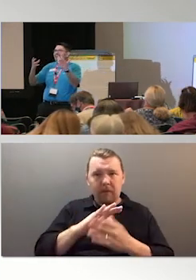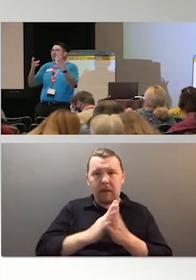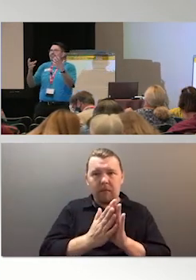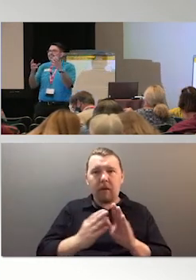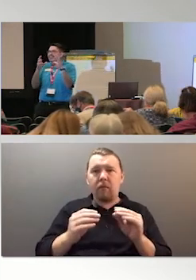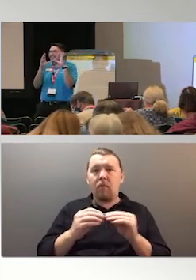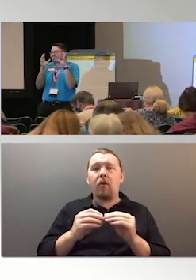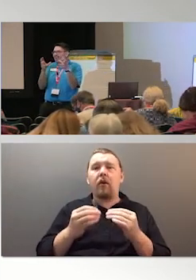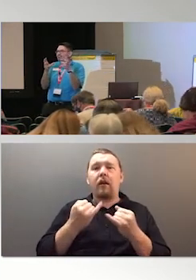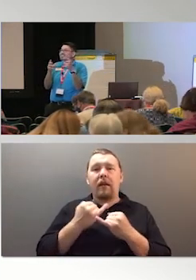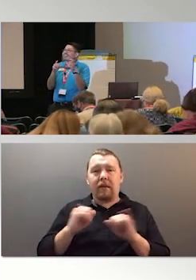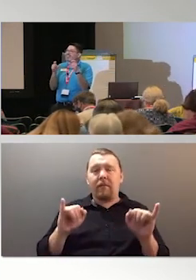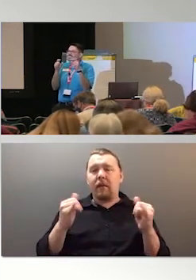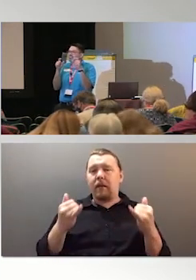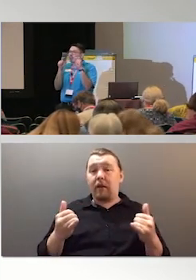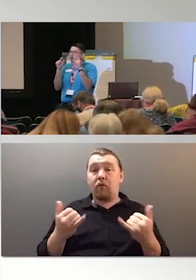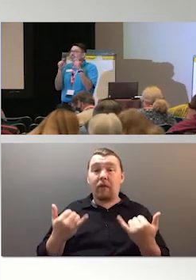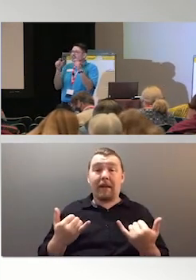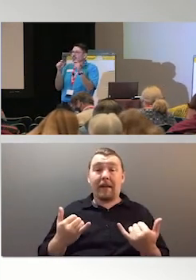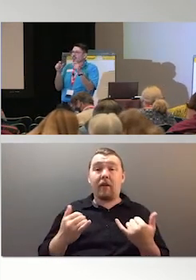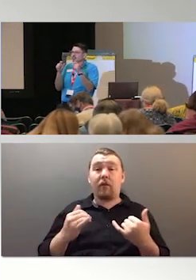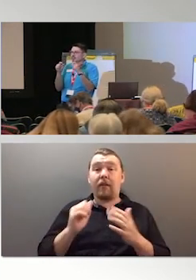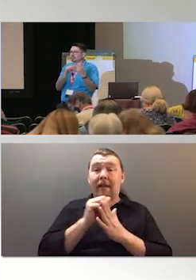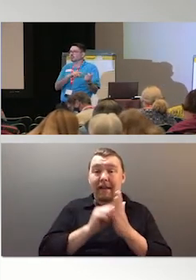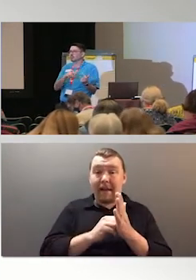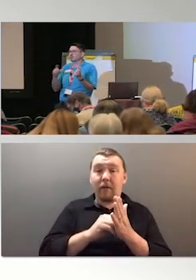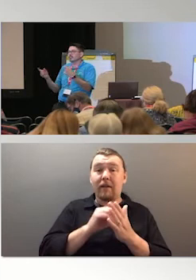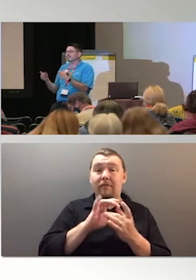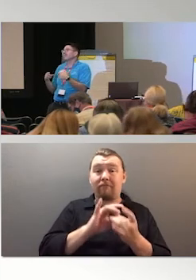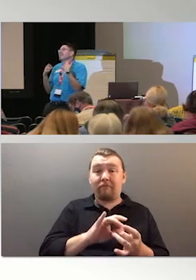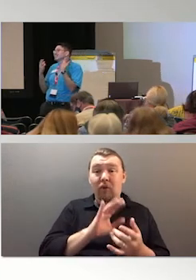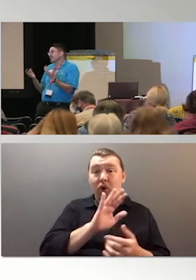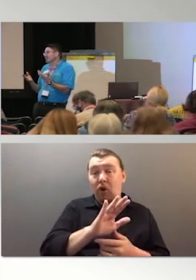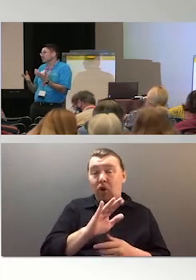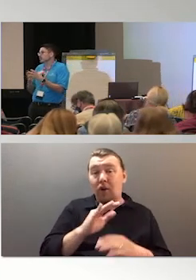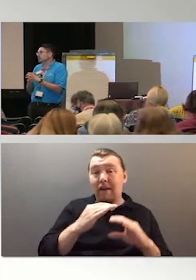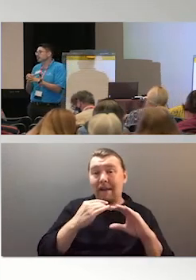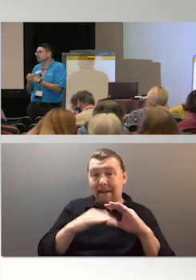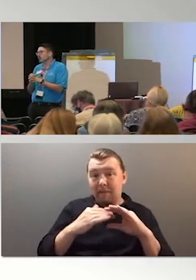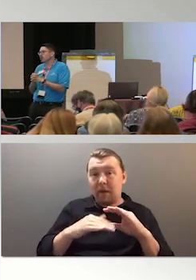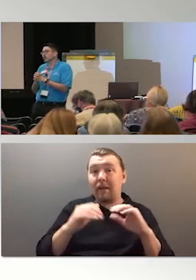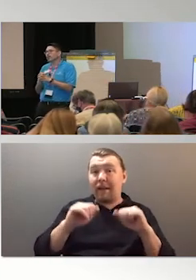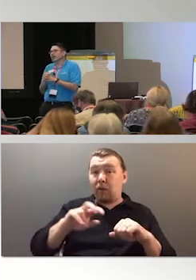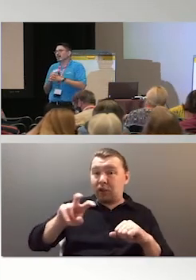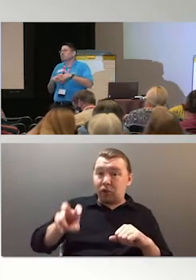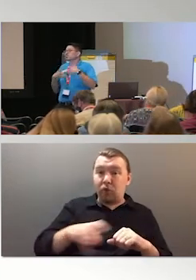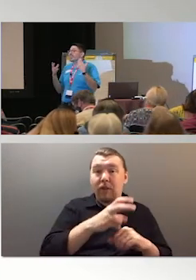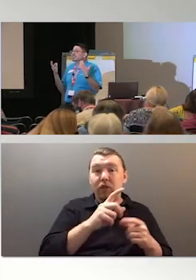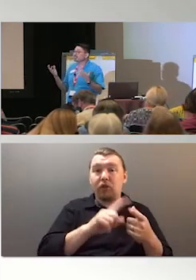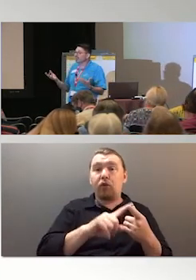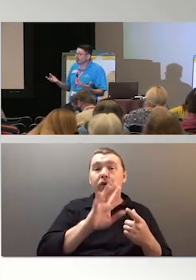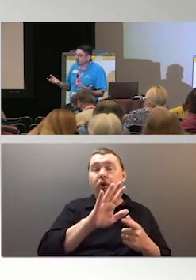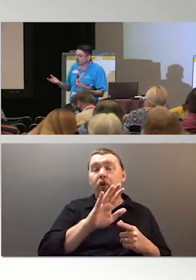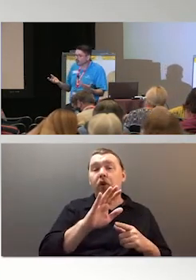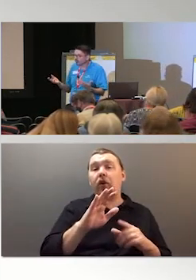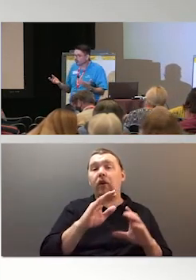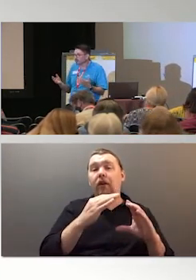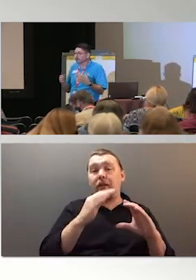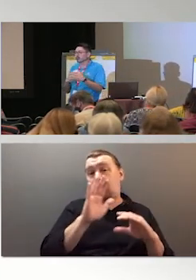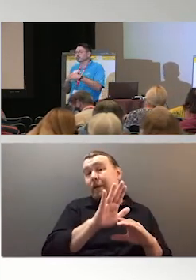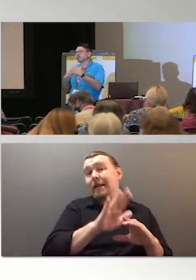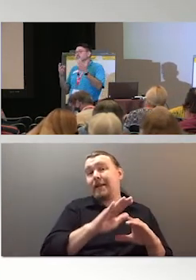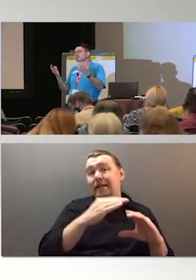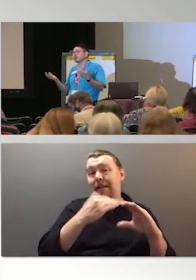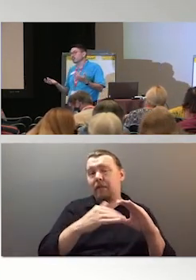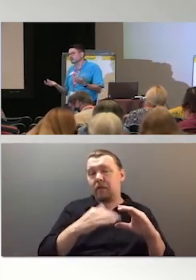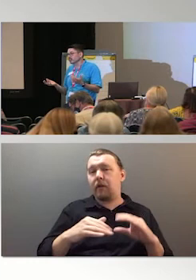Right now, the account is tied to her email address. Can we switch it over to his? And yes, so there's what they call a change of ALR form